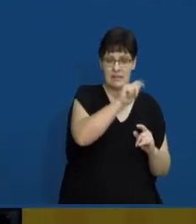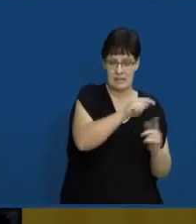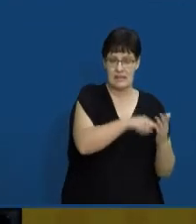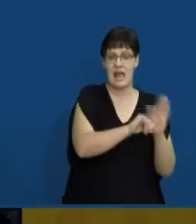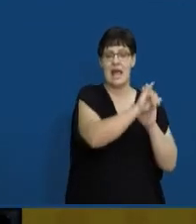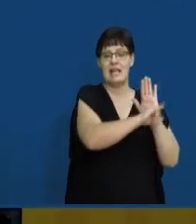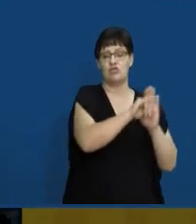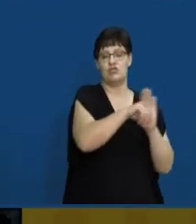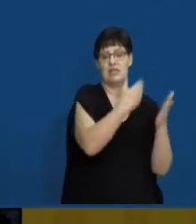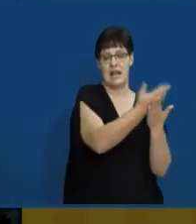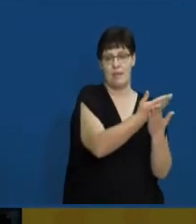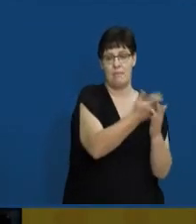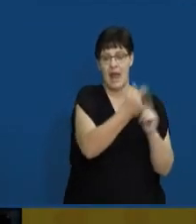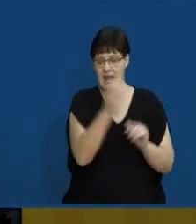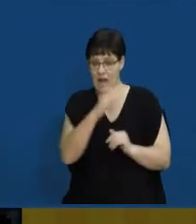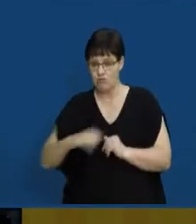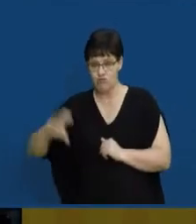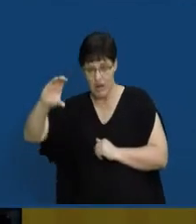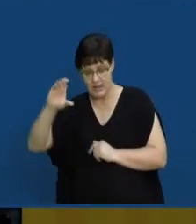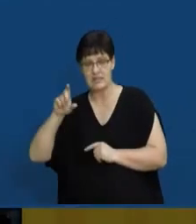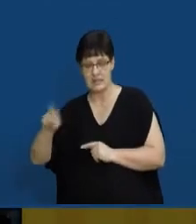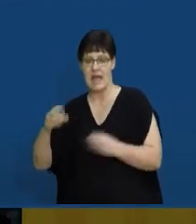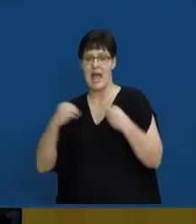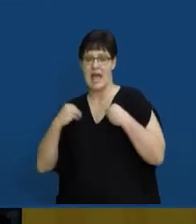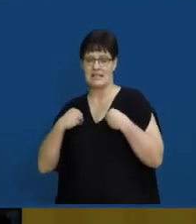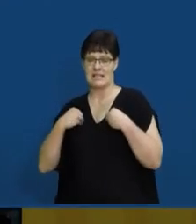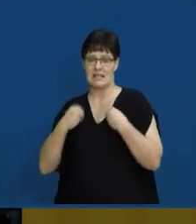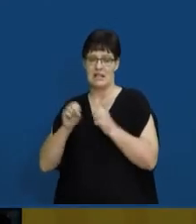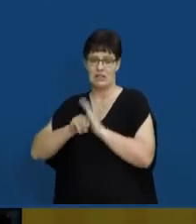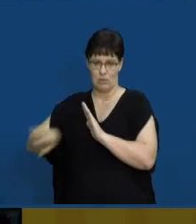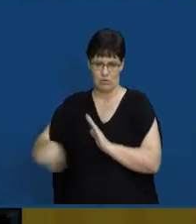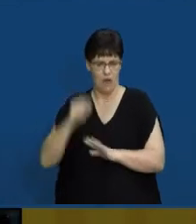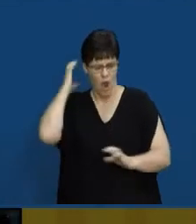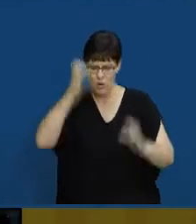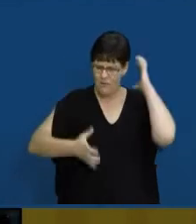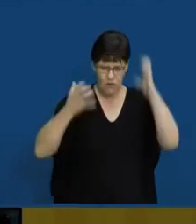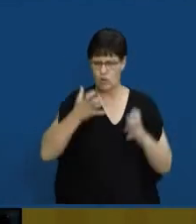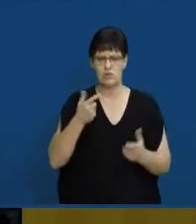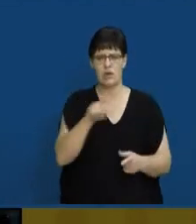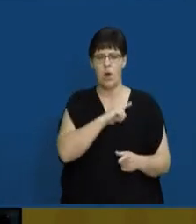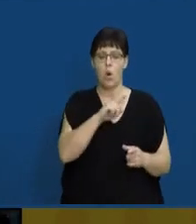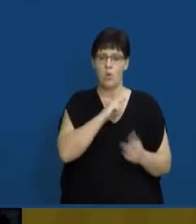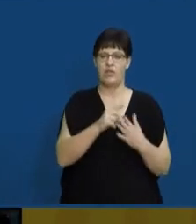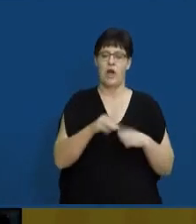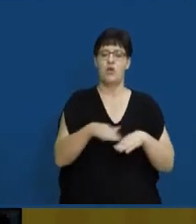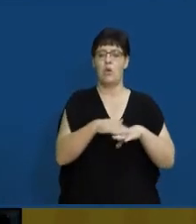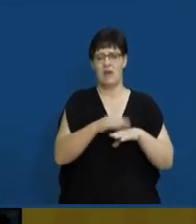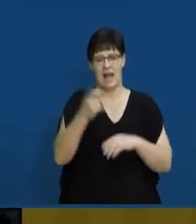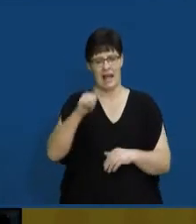and credit your asset disposal. Do not confuse this insurance claim with your nominal